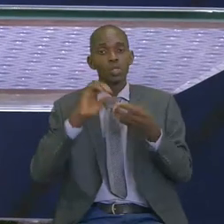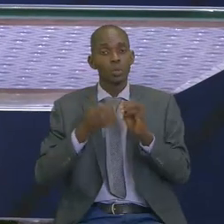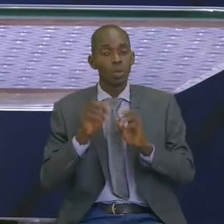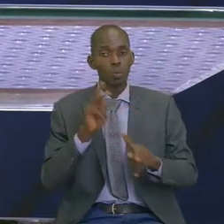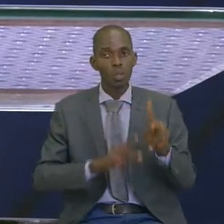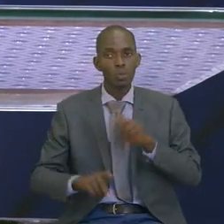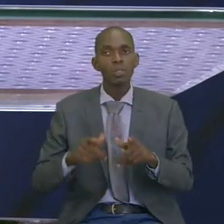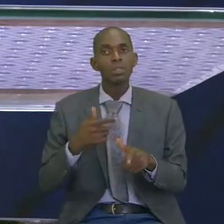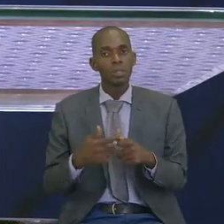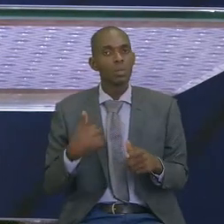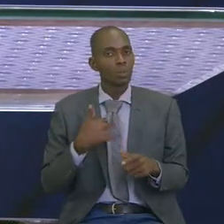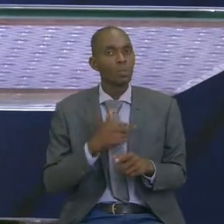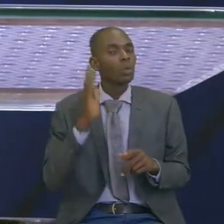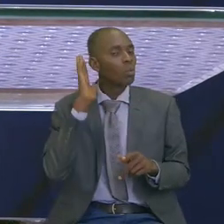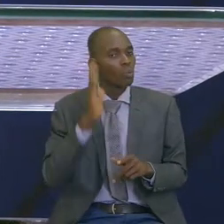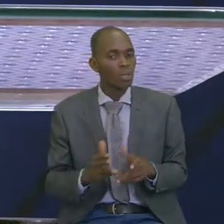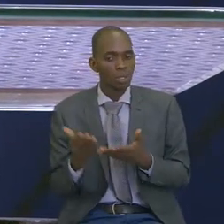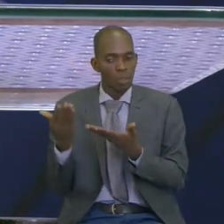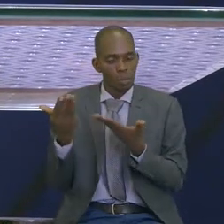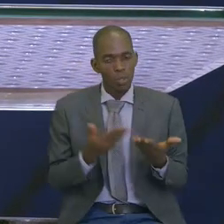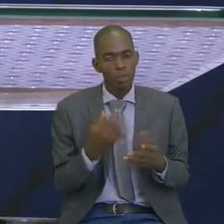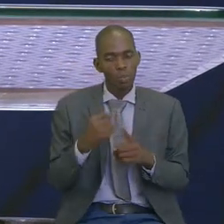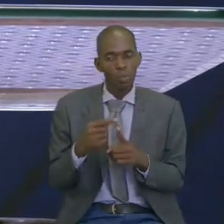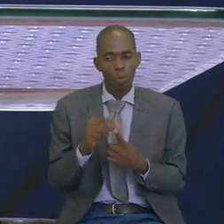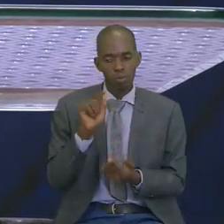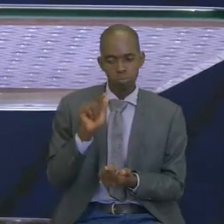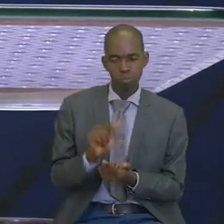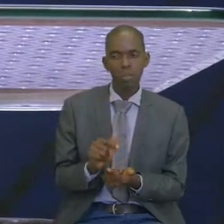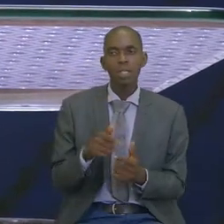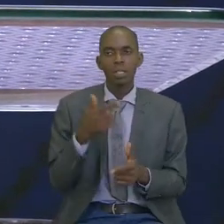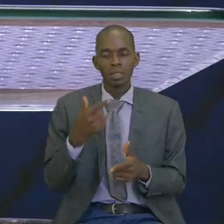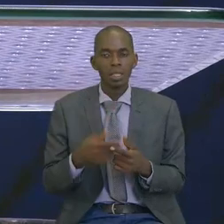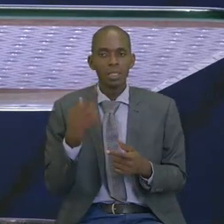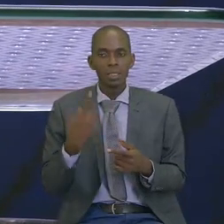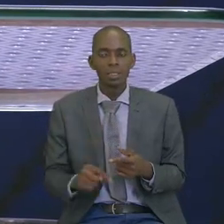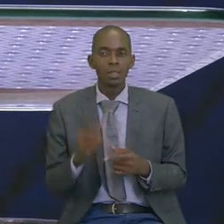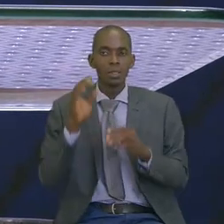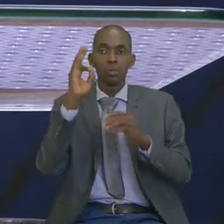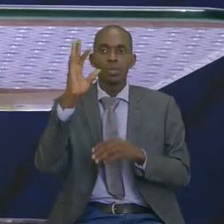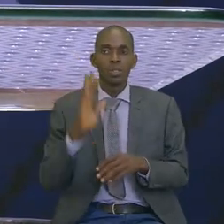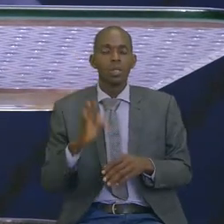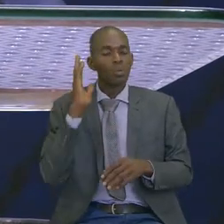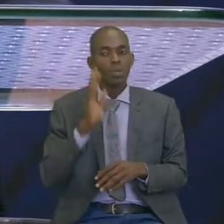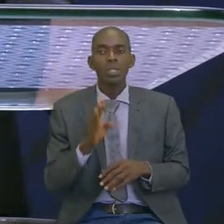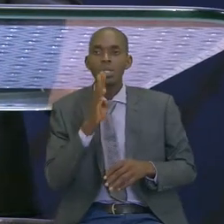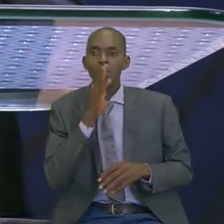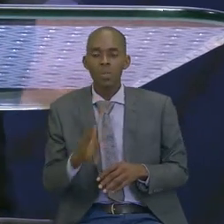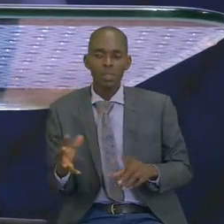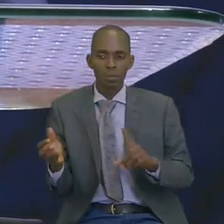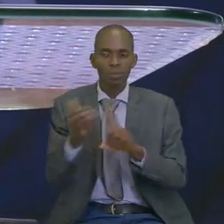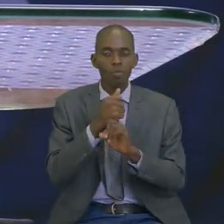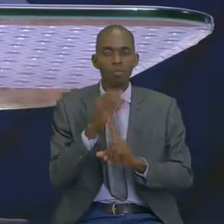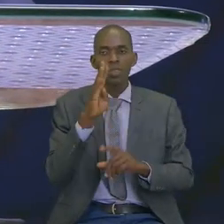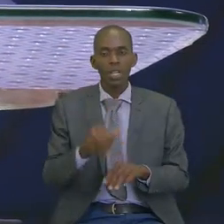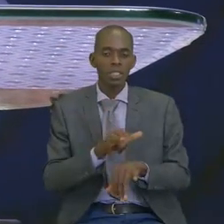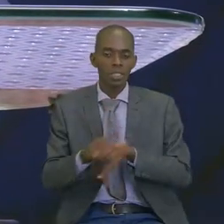the message and give them what they want to hear, the preacher will be seduced by seducing spirit. But in the last days,